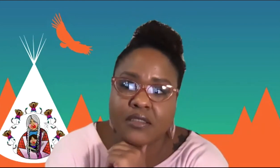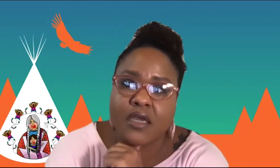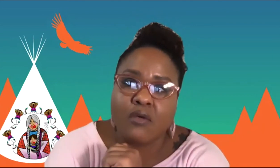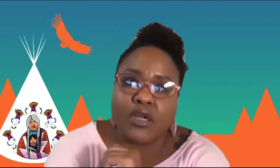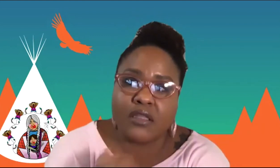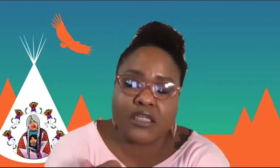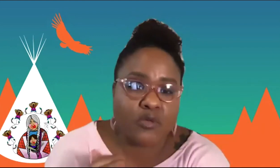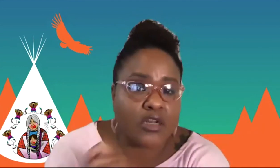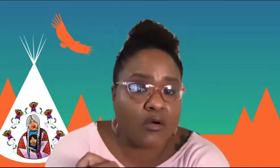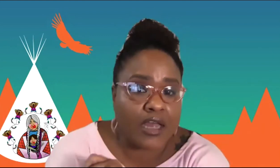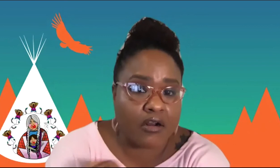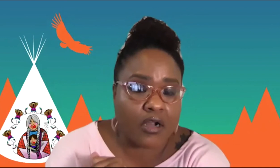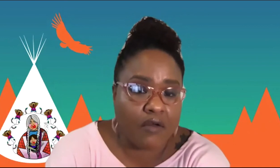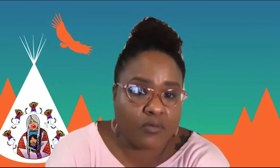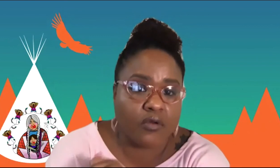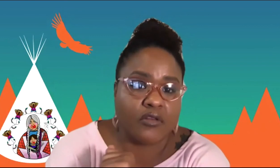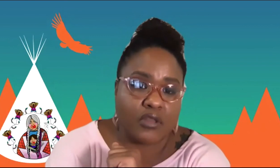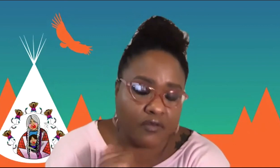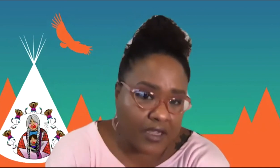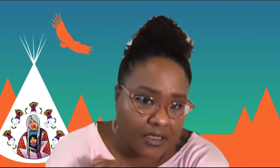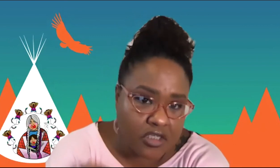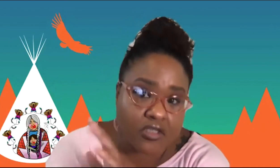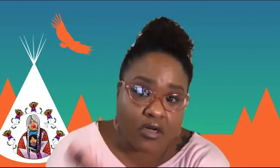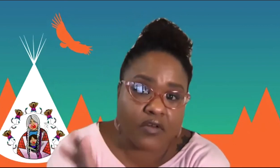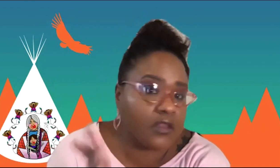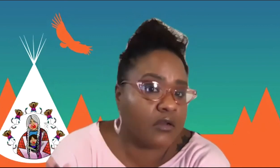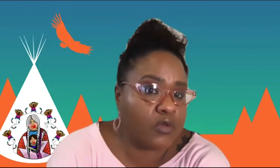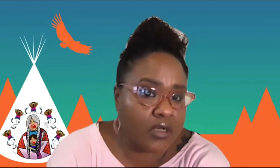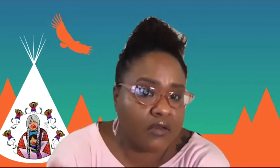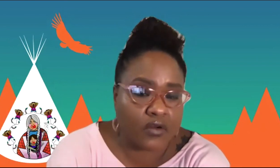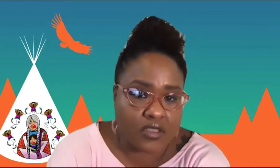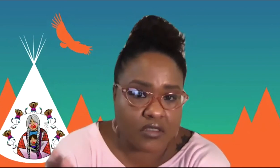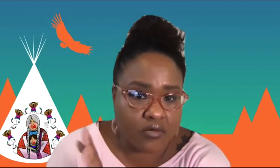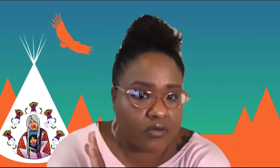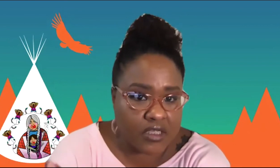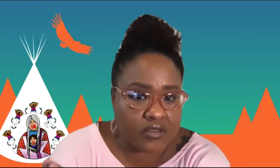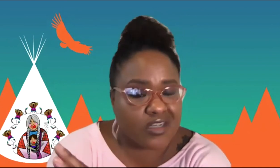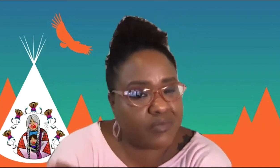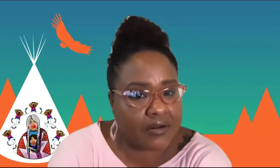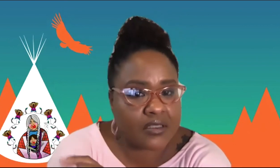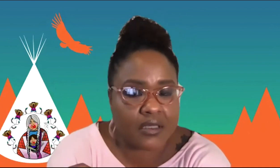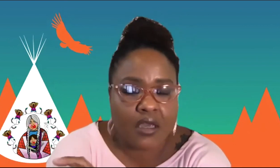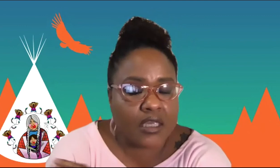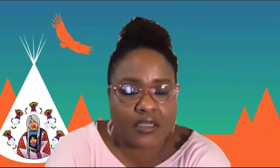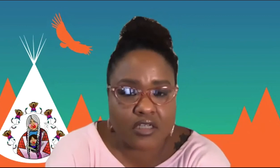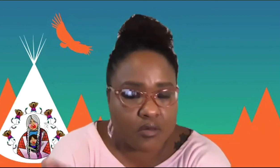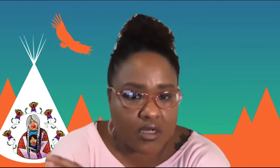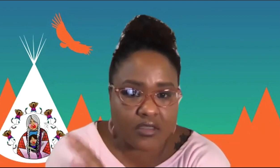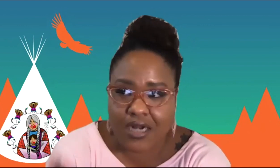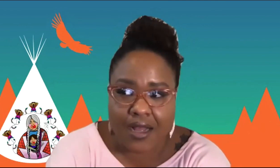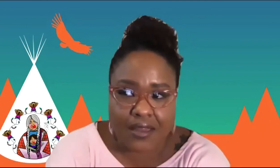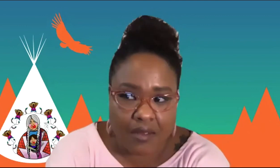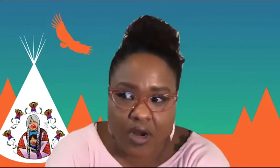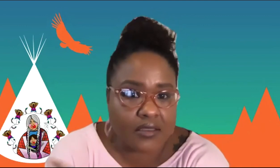process, but at least we know and are comfortable with the fact that she's serving the community versus doing research about us. Like Indigenous